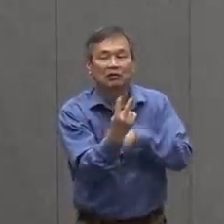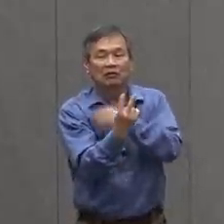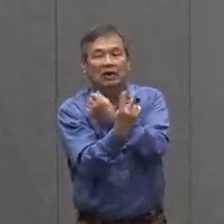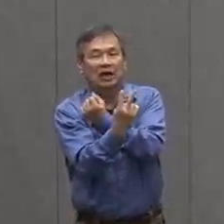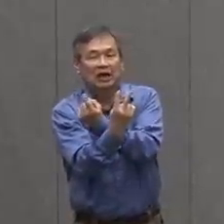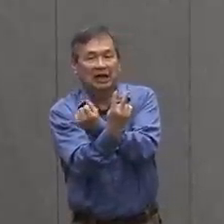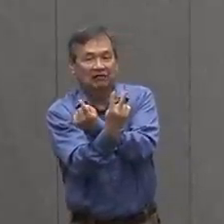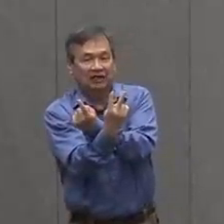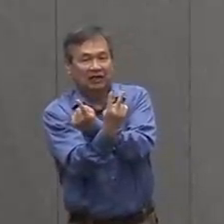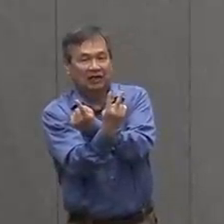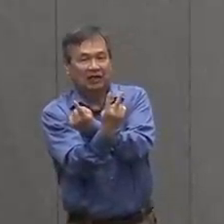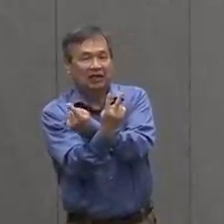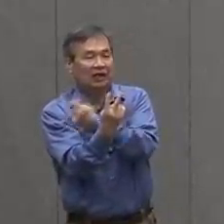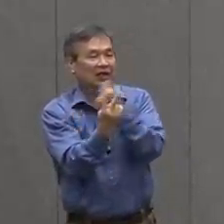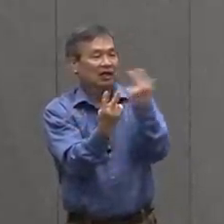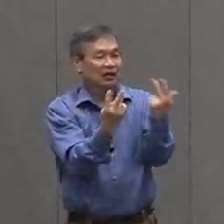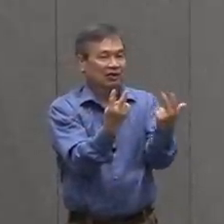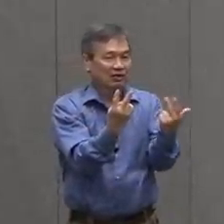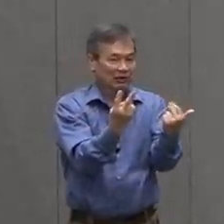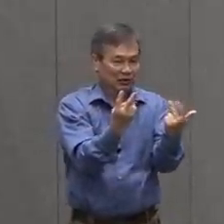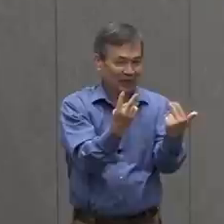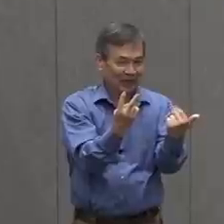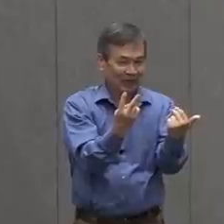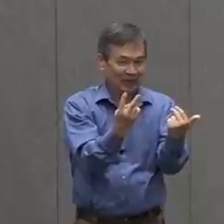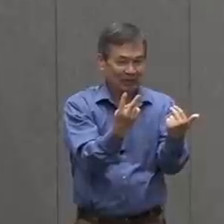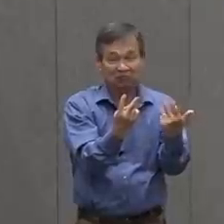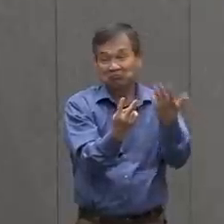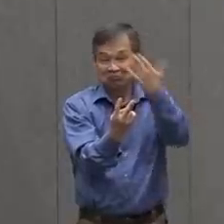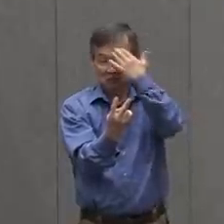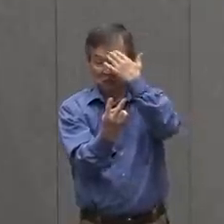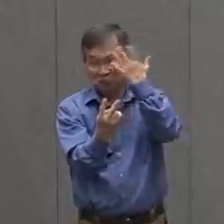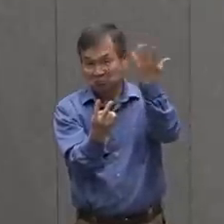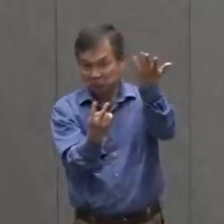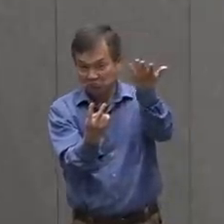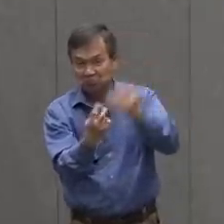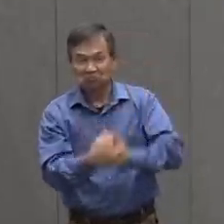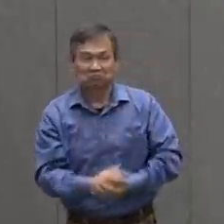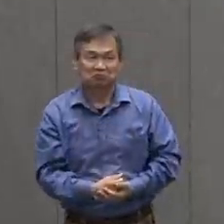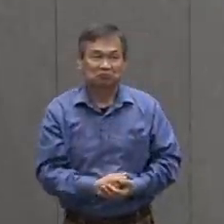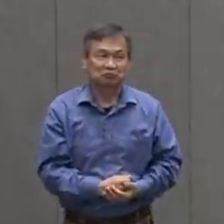12, and 13 comes after 12.